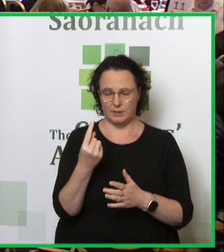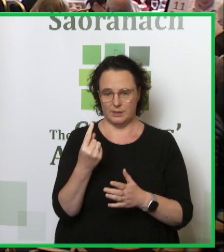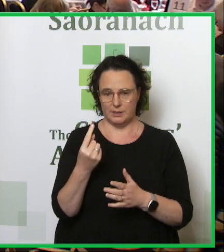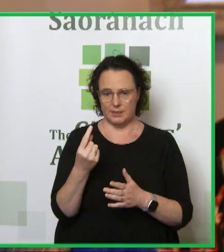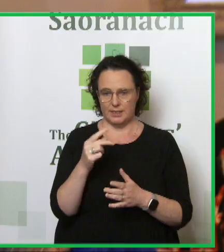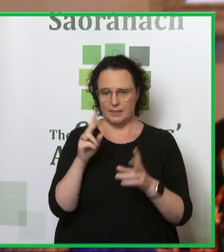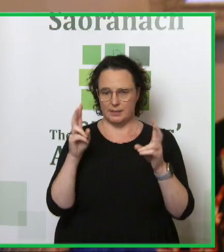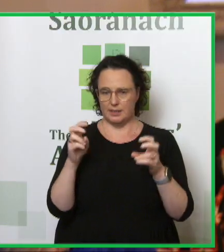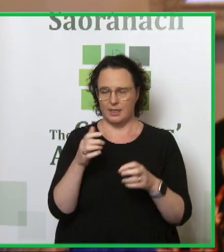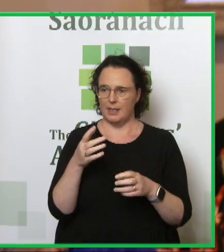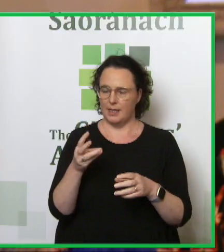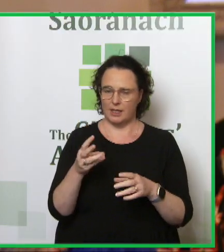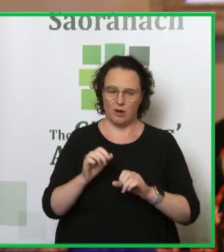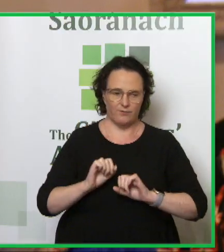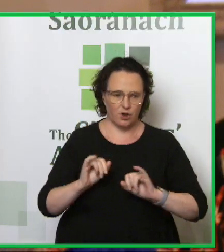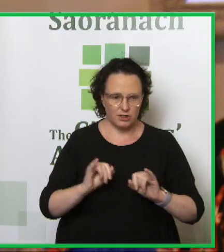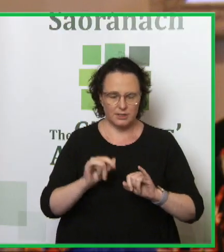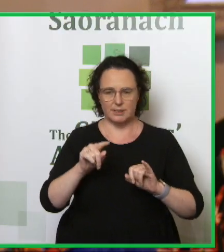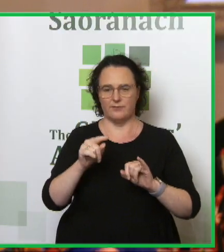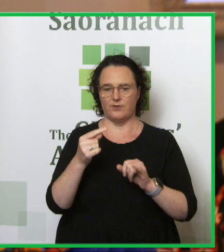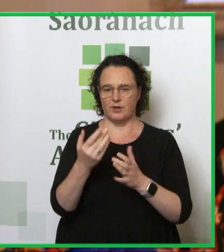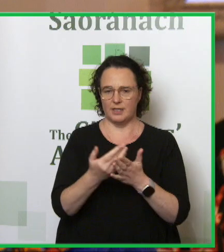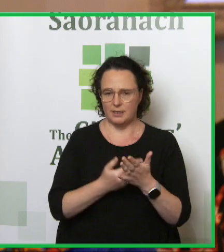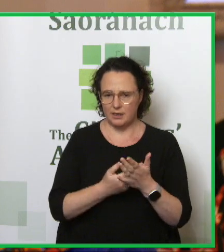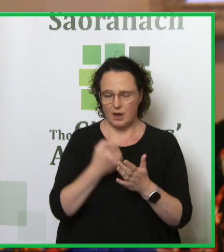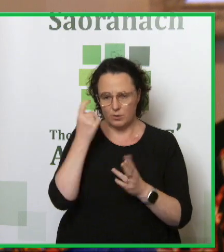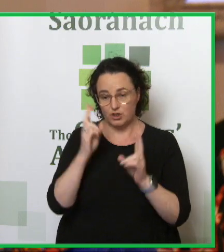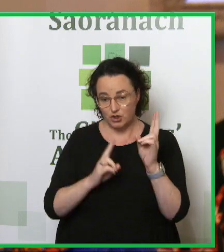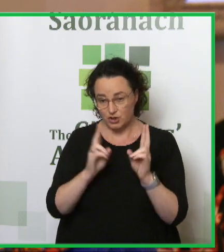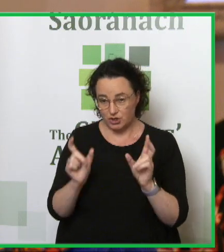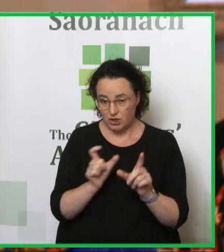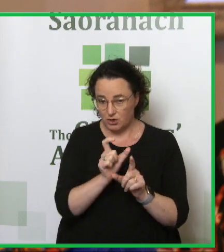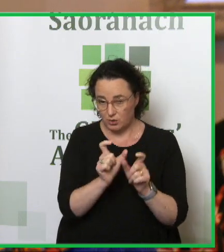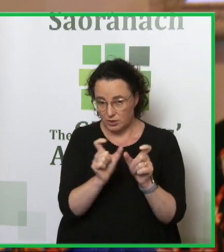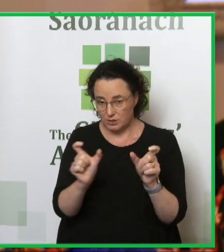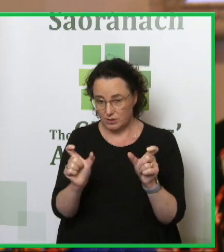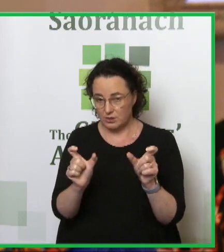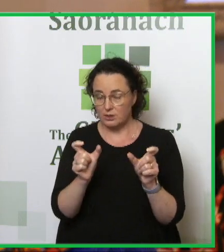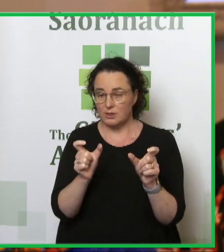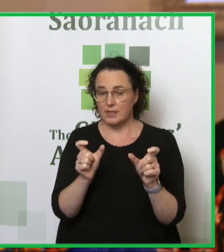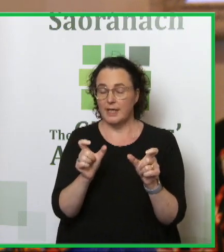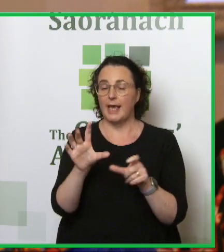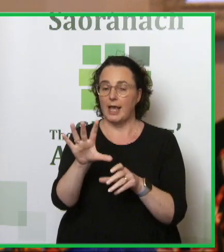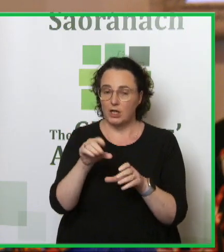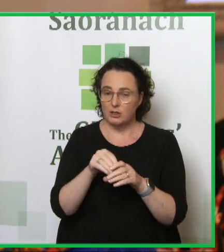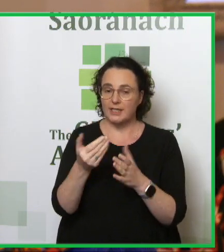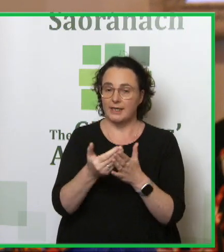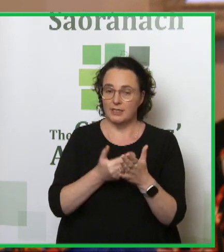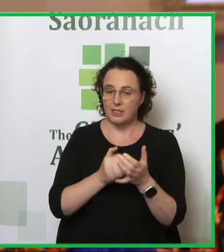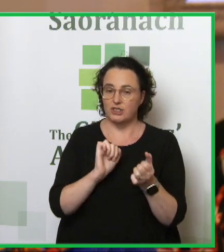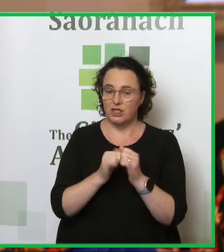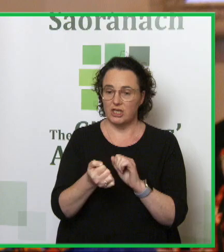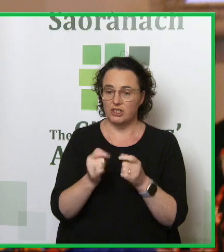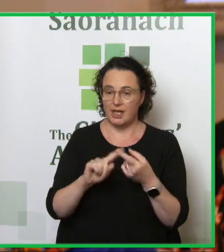urgency shown in the implementation of legislation, I'm wondering whether it should include at the end, including legislative change